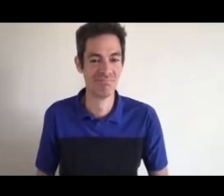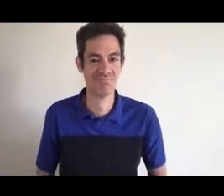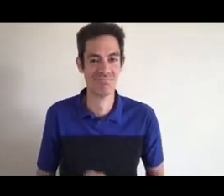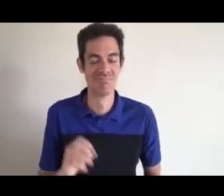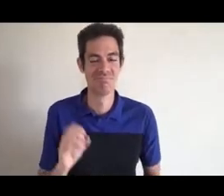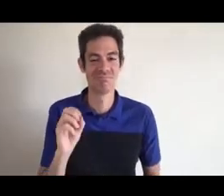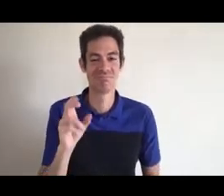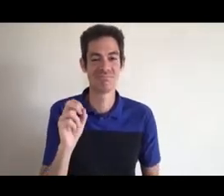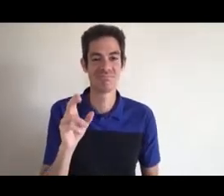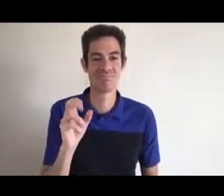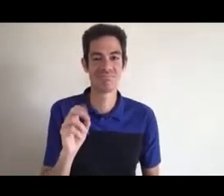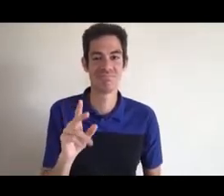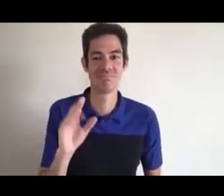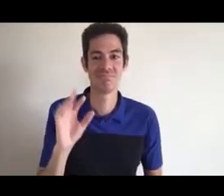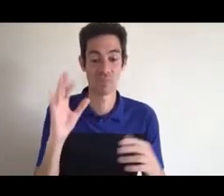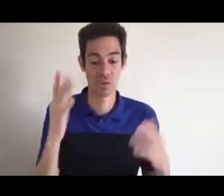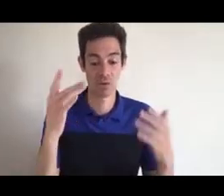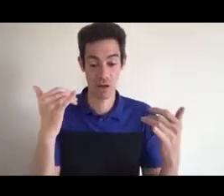overuse that.